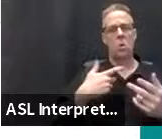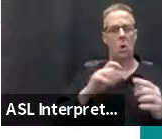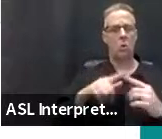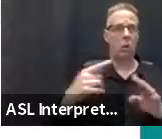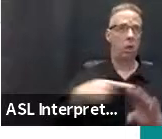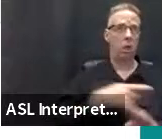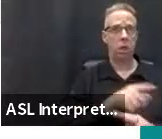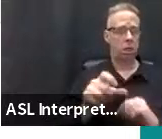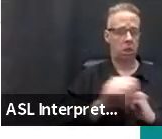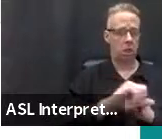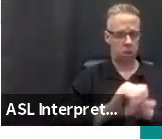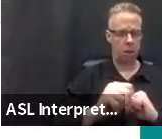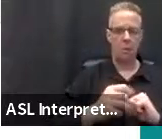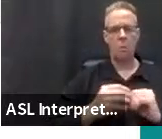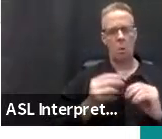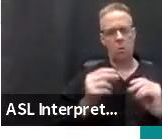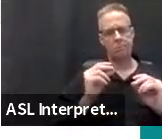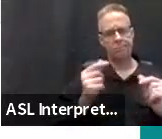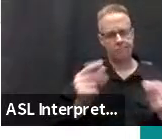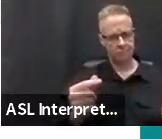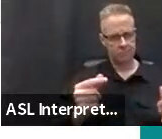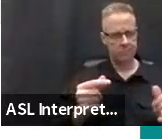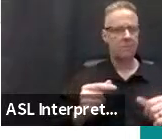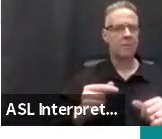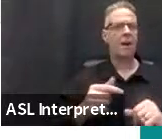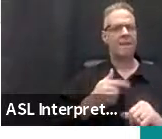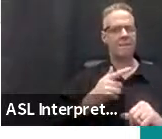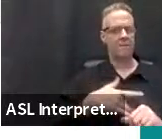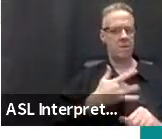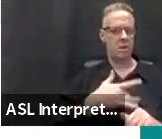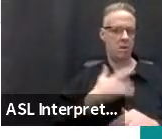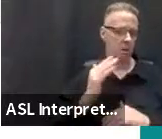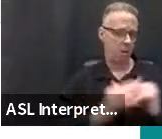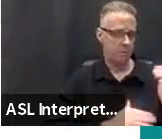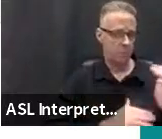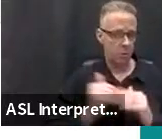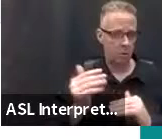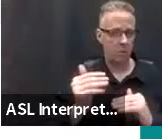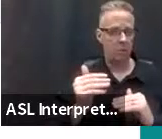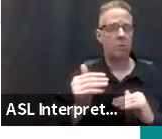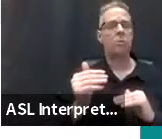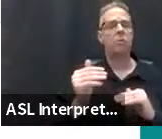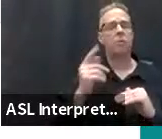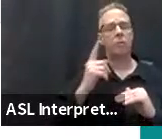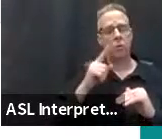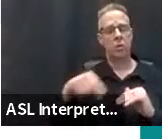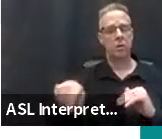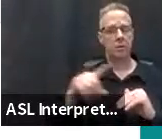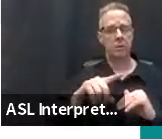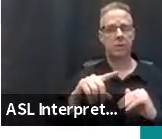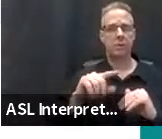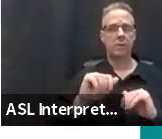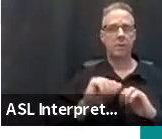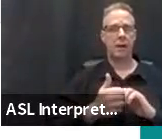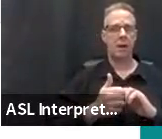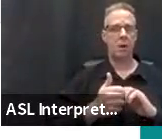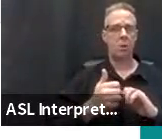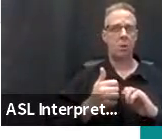possible. That there's a feeling of comfort, both in terms of, the proximity